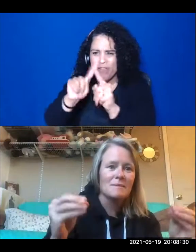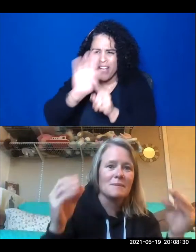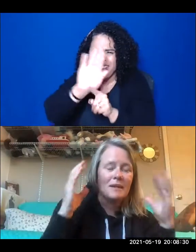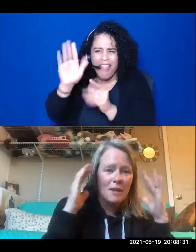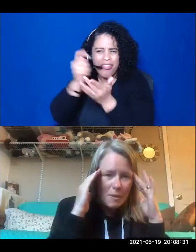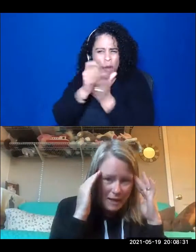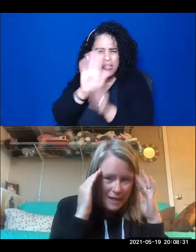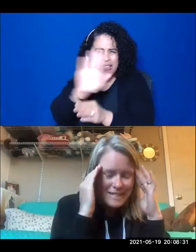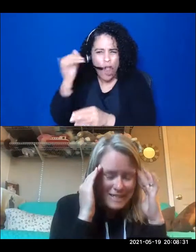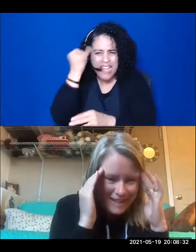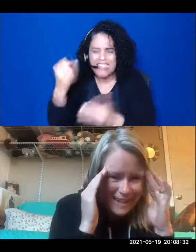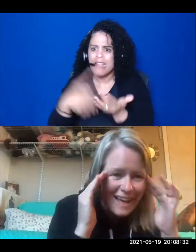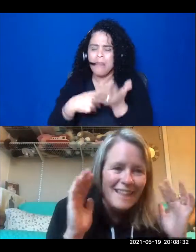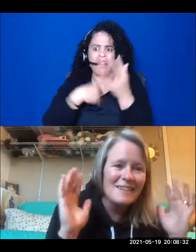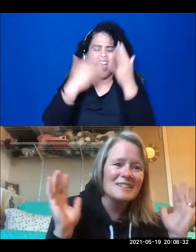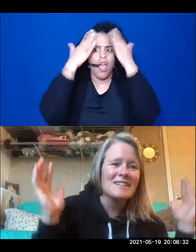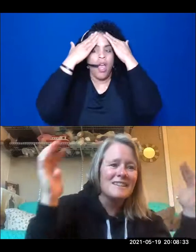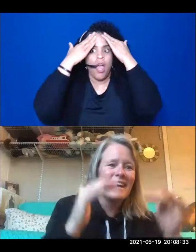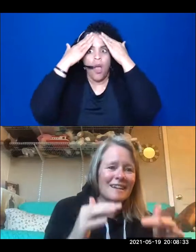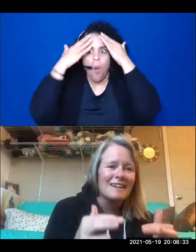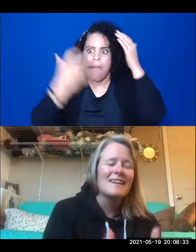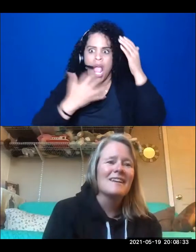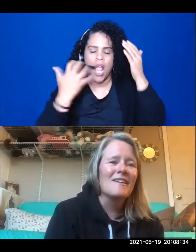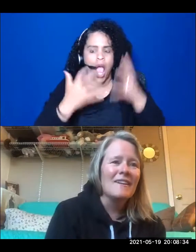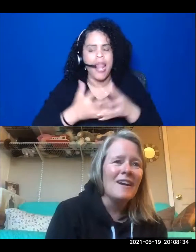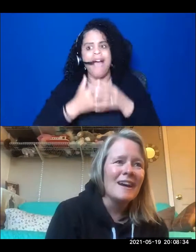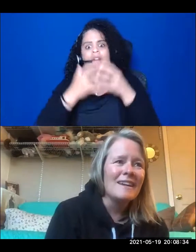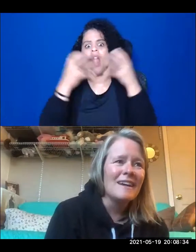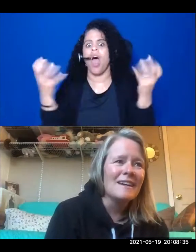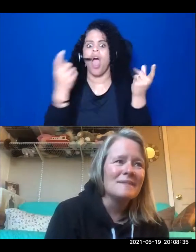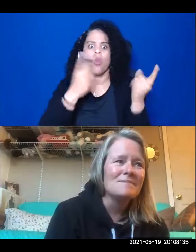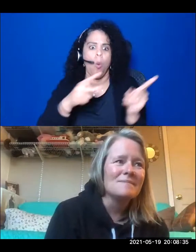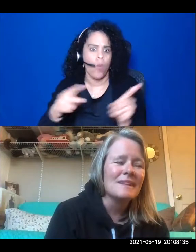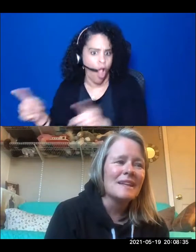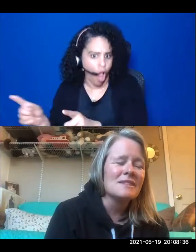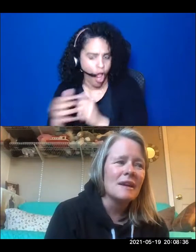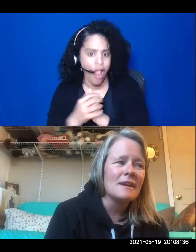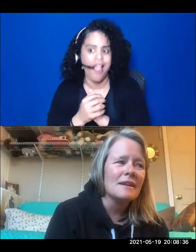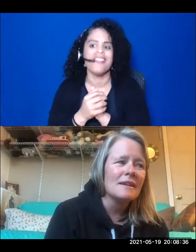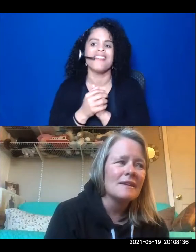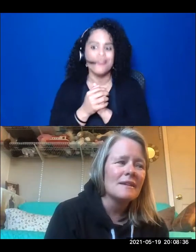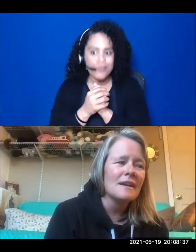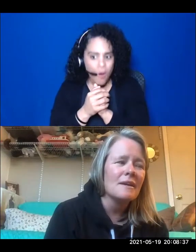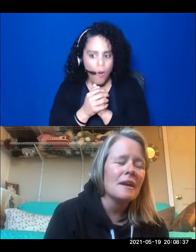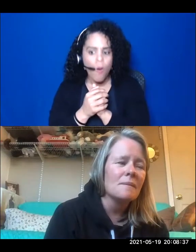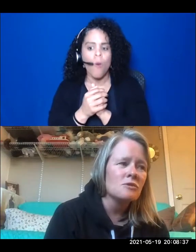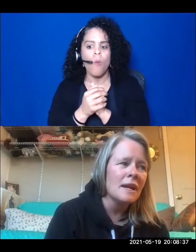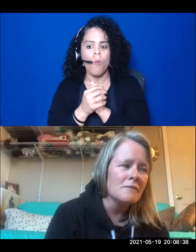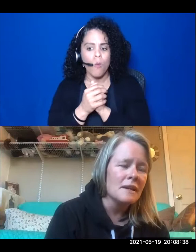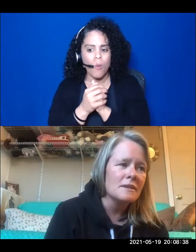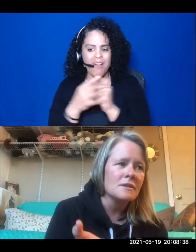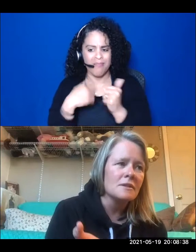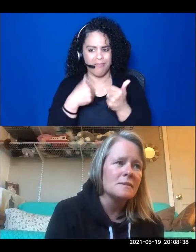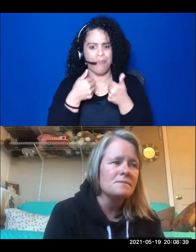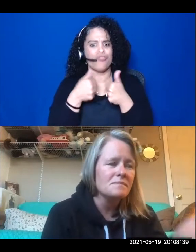And sometimes I'm like, oh my gosh, like there's just a lot going on. And so I'm trying